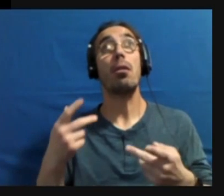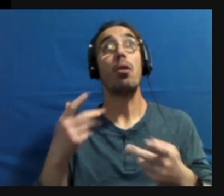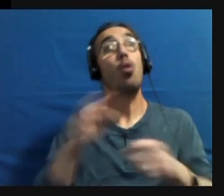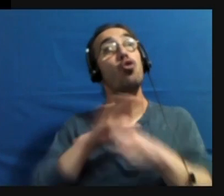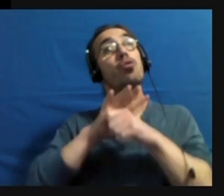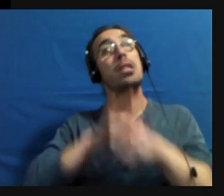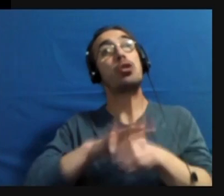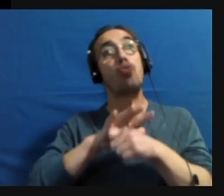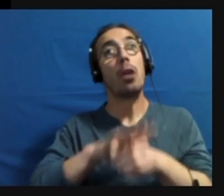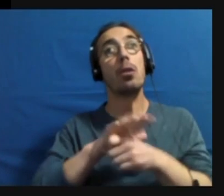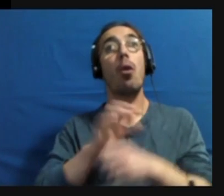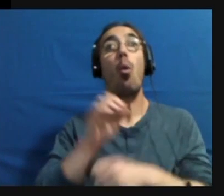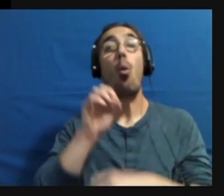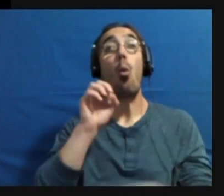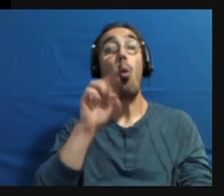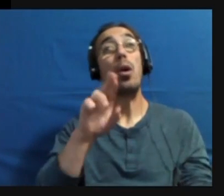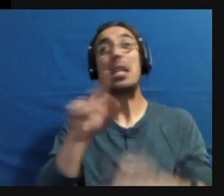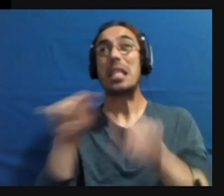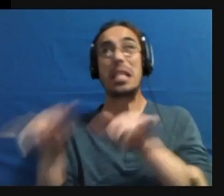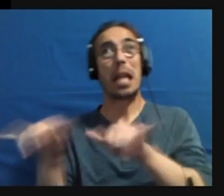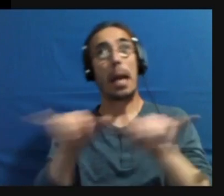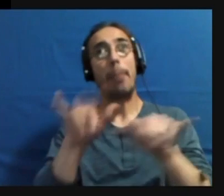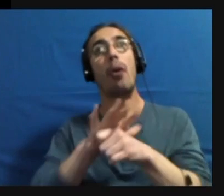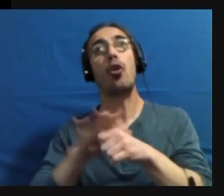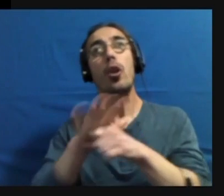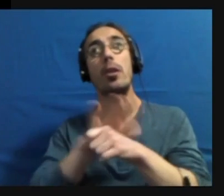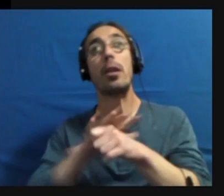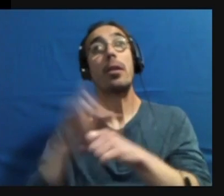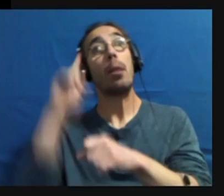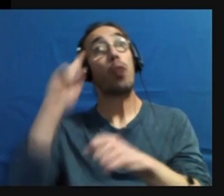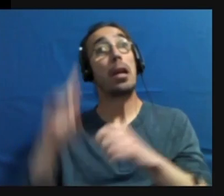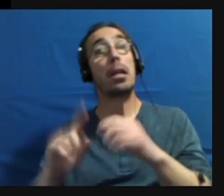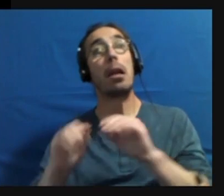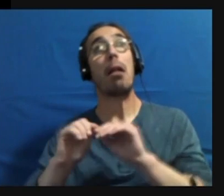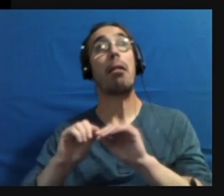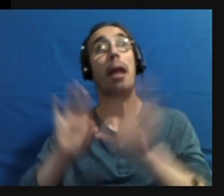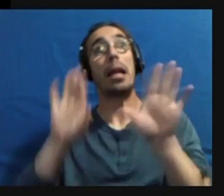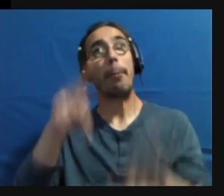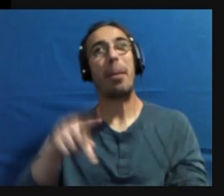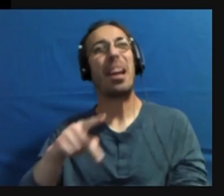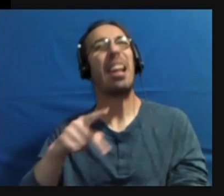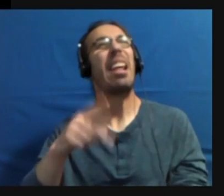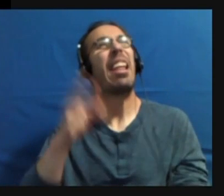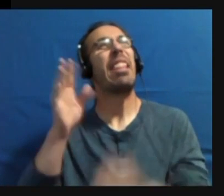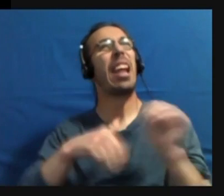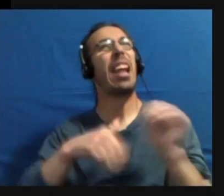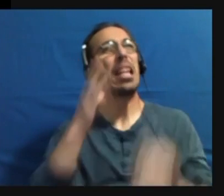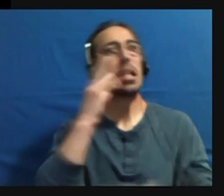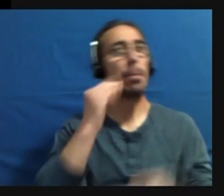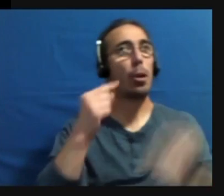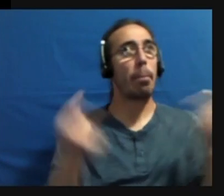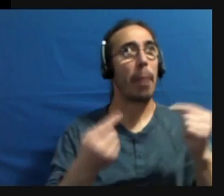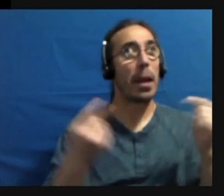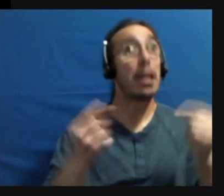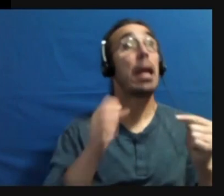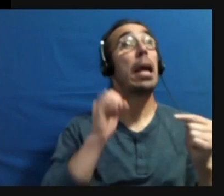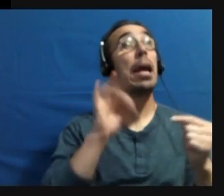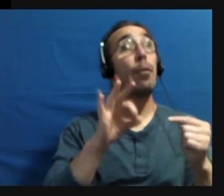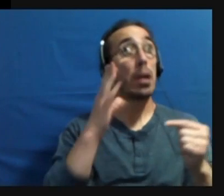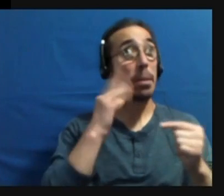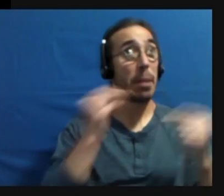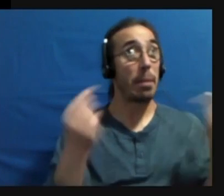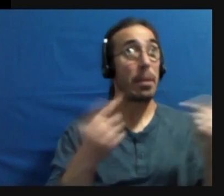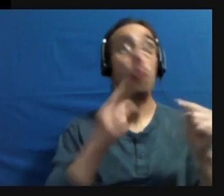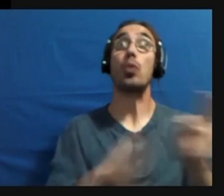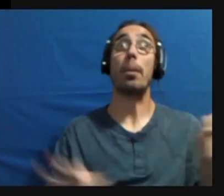can see the same areas of the brain light up as if we were experiencing pain, which then says that we are experiencing pain. I think that's really